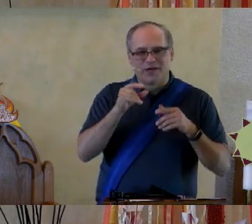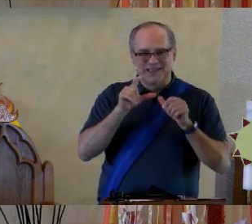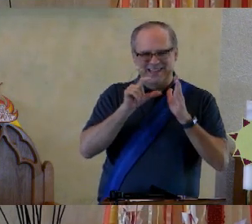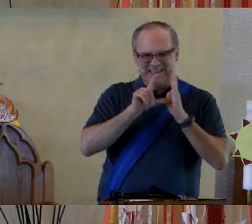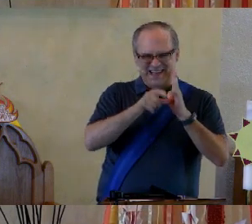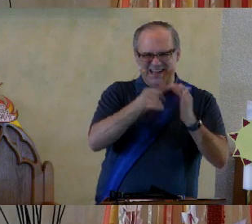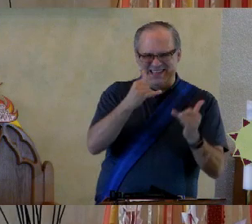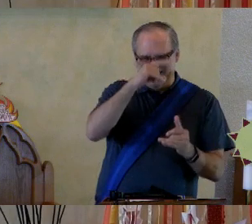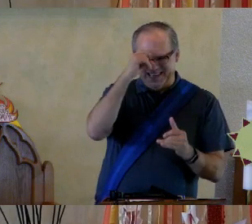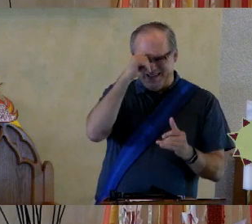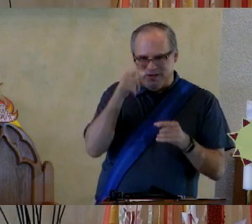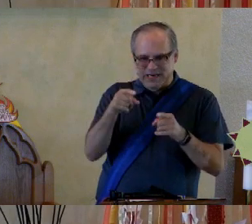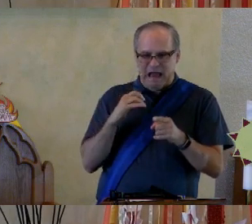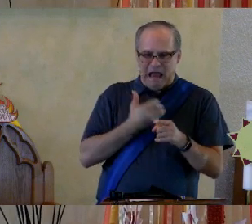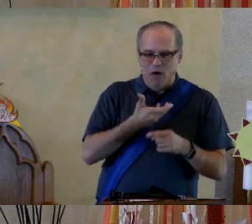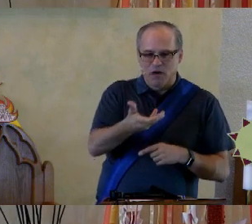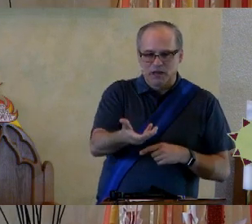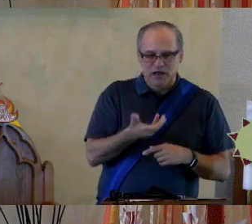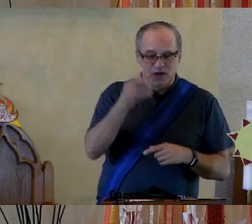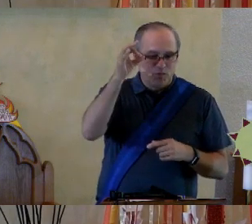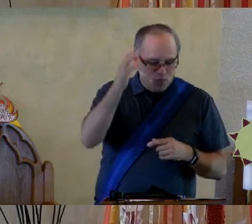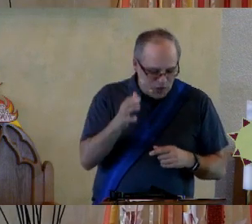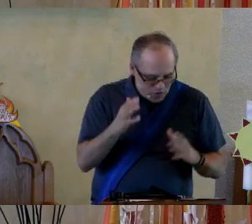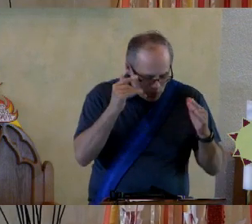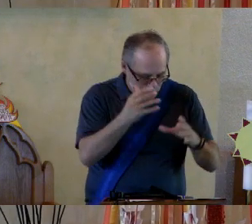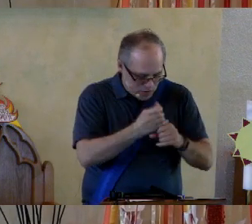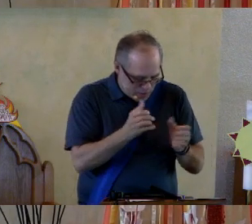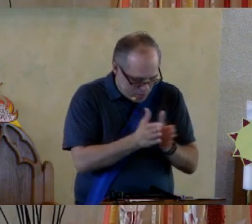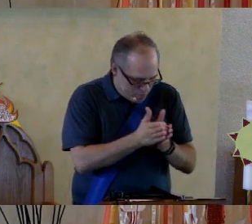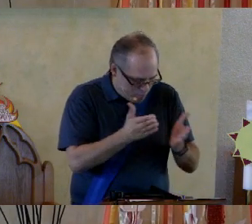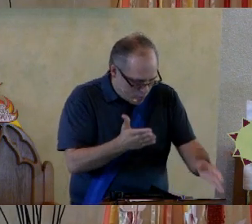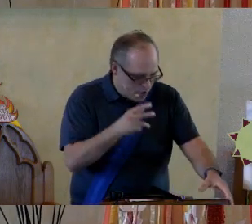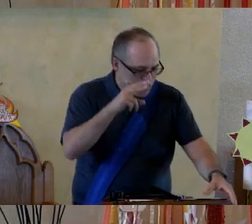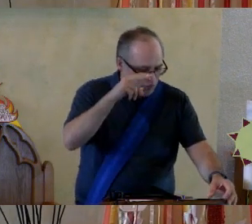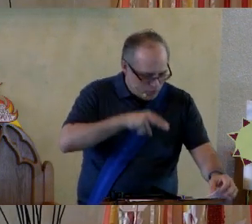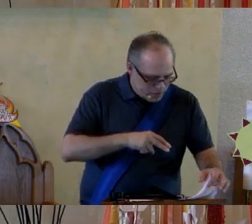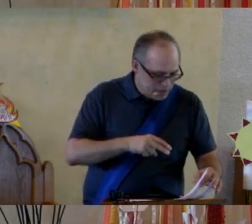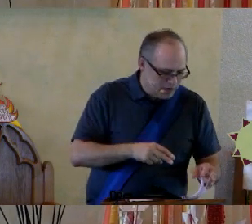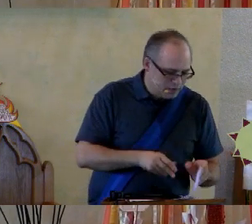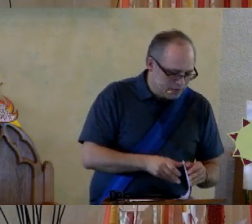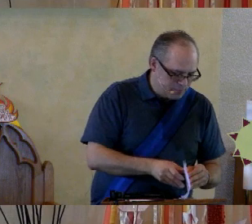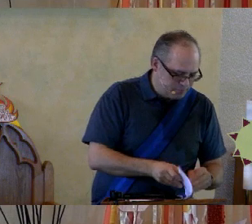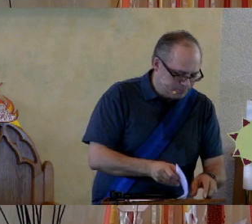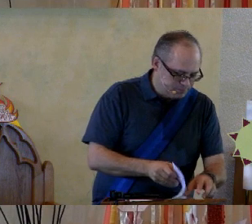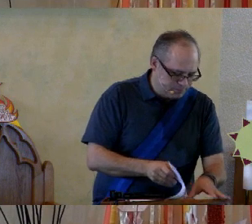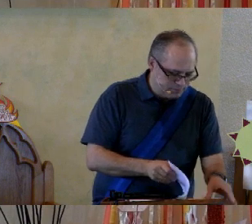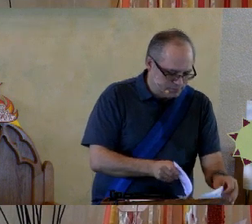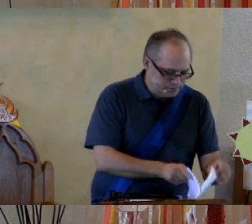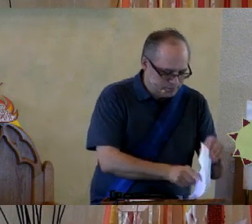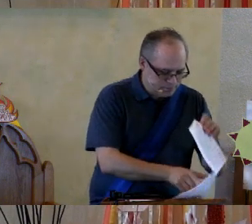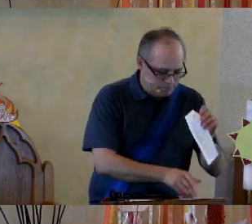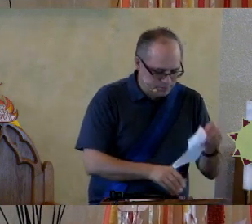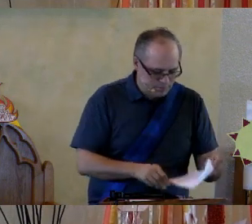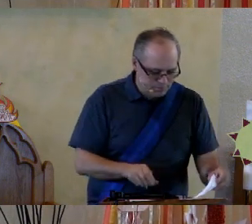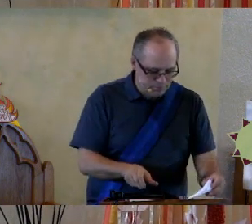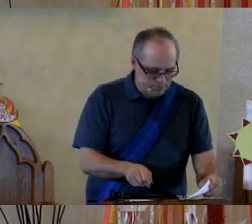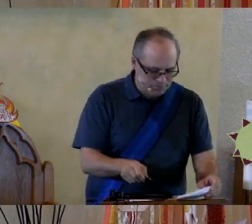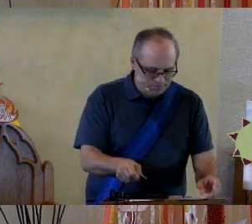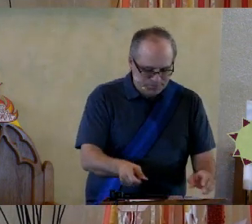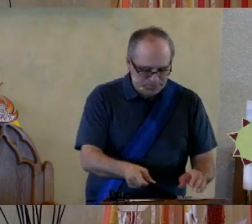So I hope you'll get that book, read it, and then we're going to have virtual small groups to talk about it. This is a part of